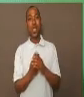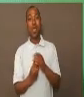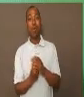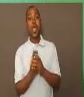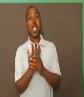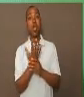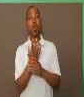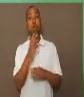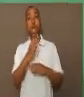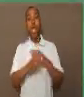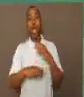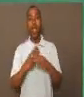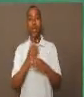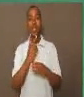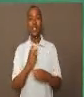developing world.